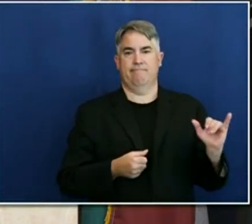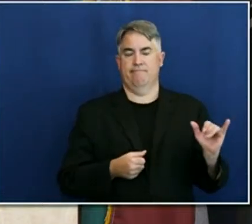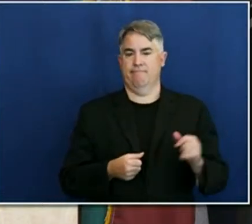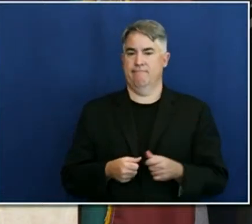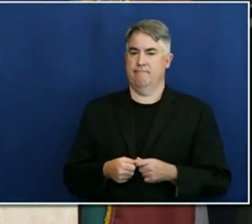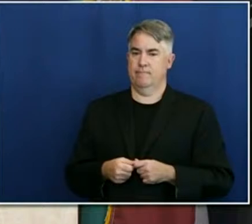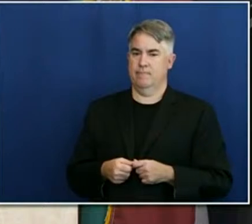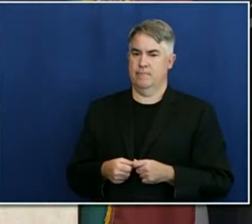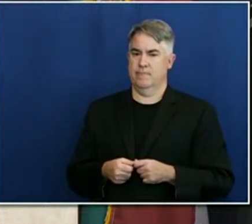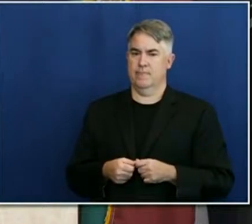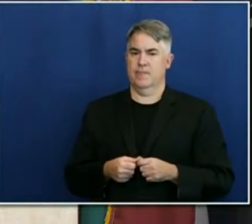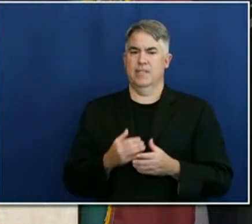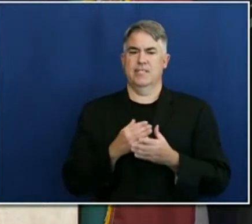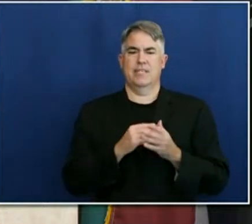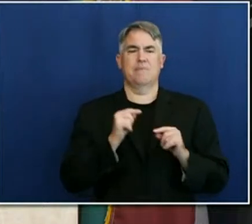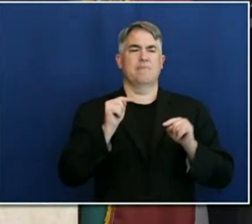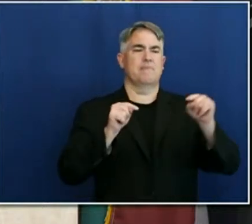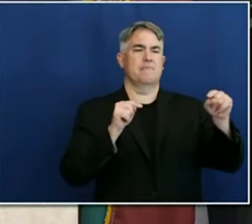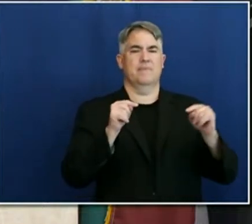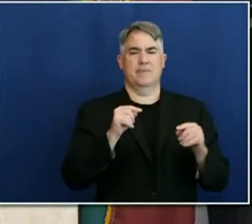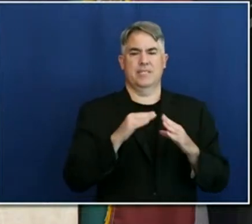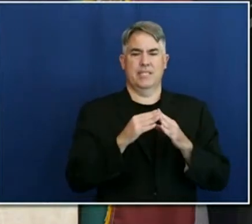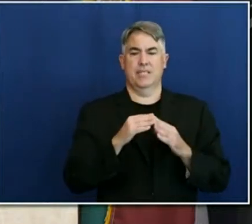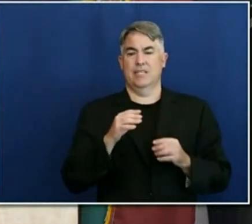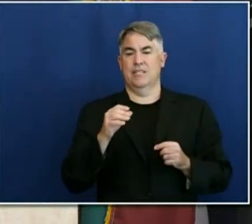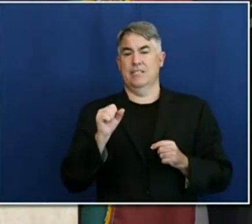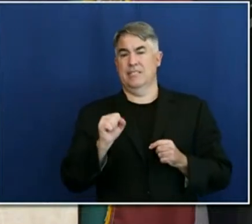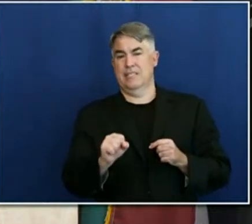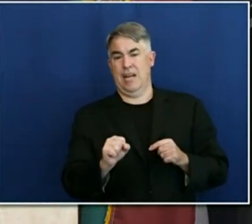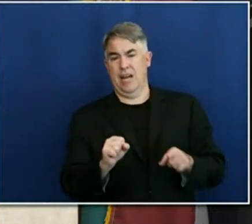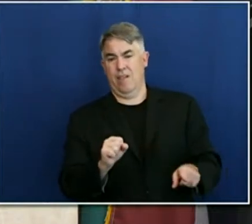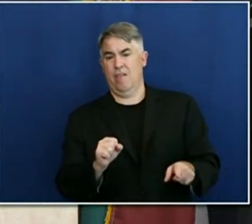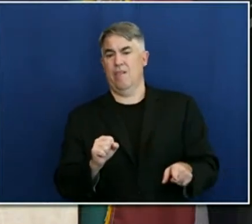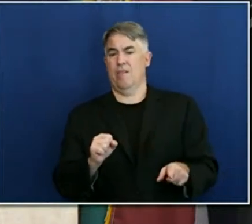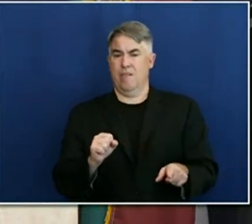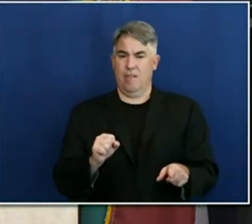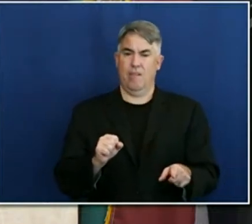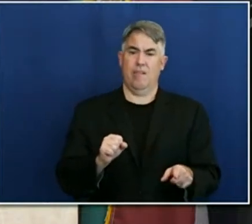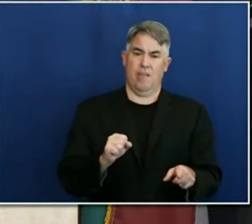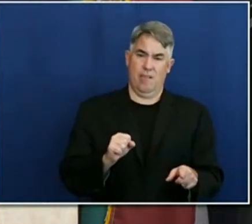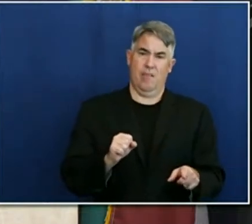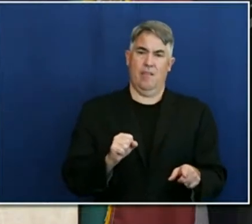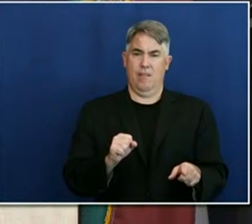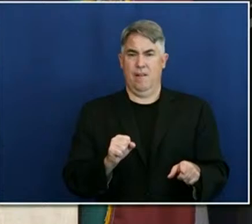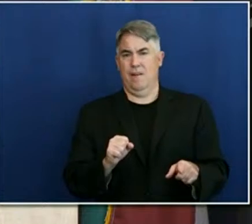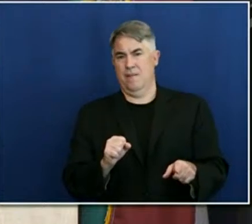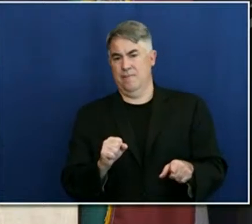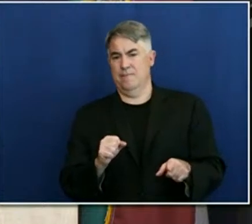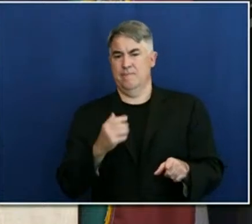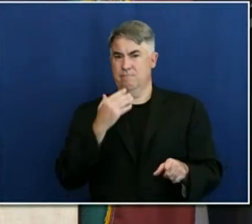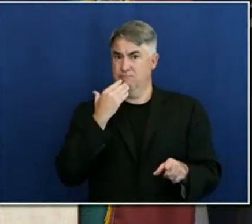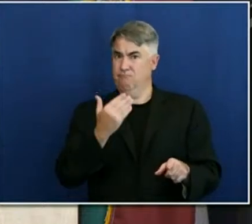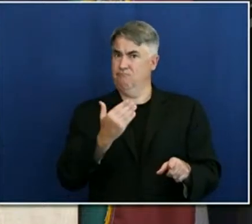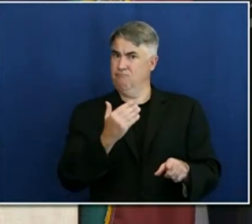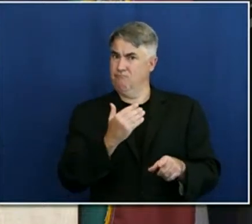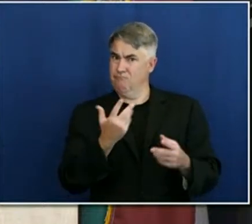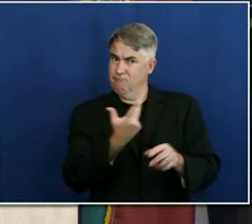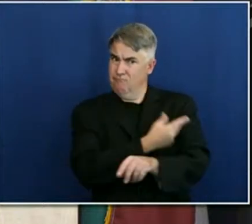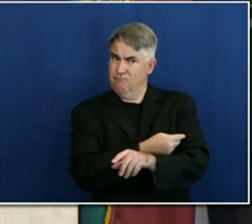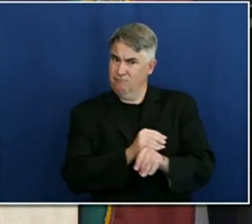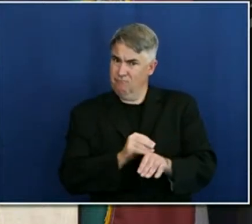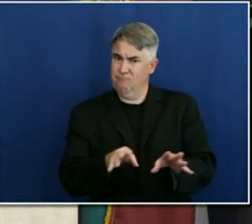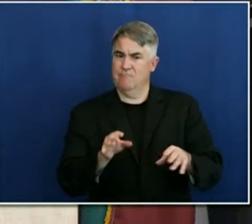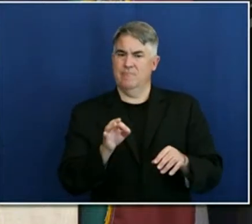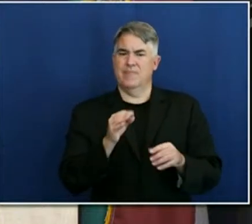pockets throughout. South Bay and South County in particular have been really saturated and done really well. But again,